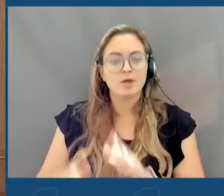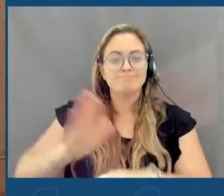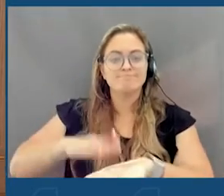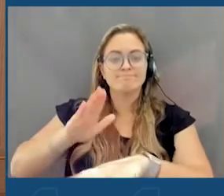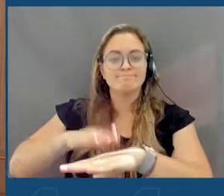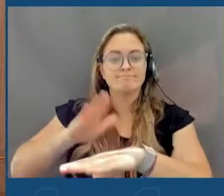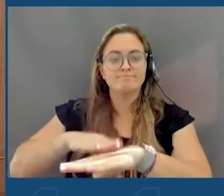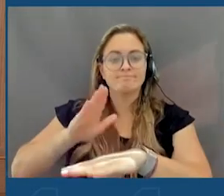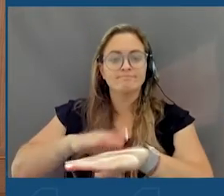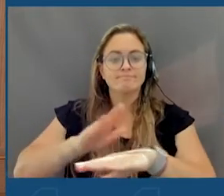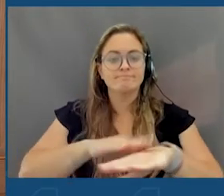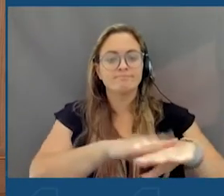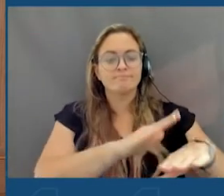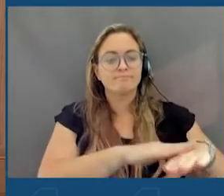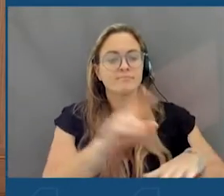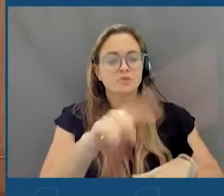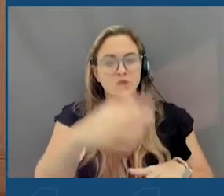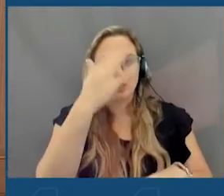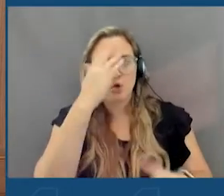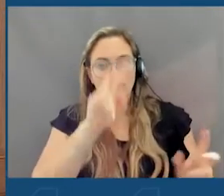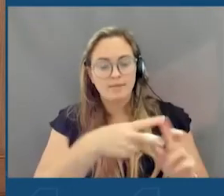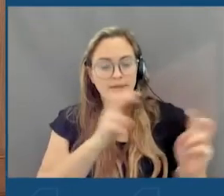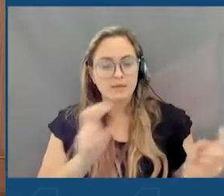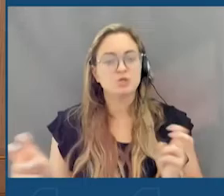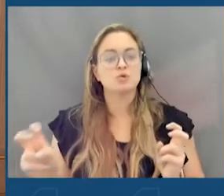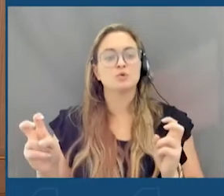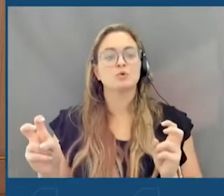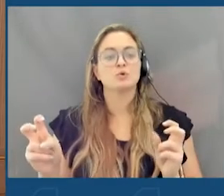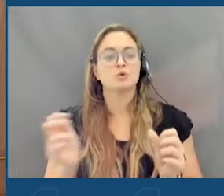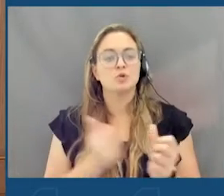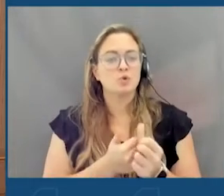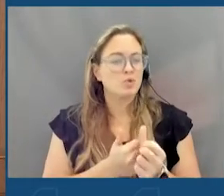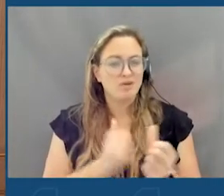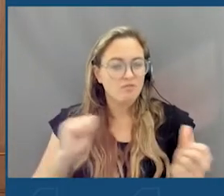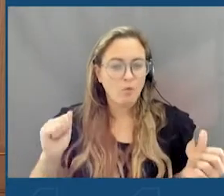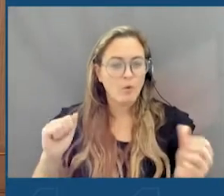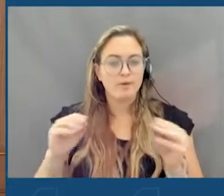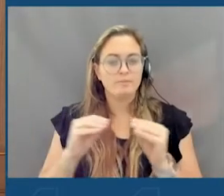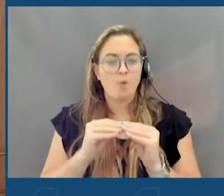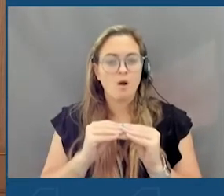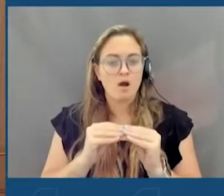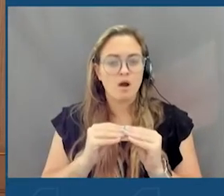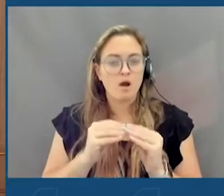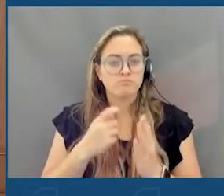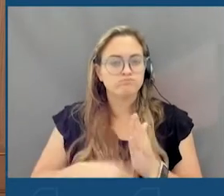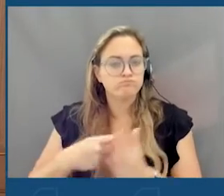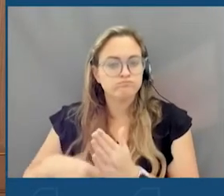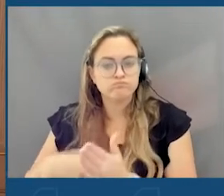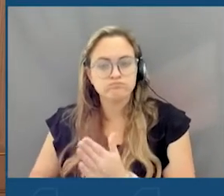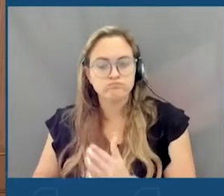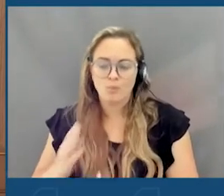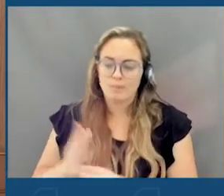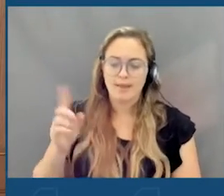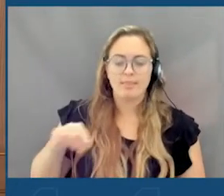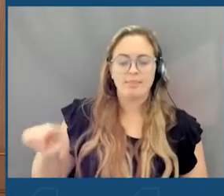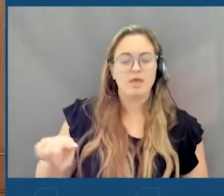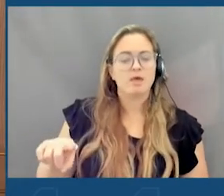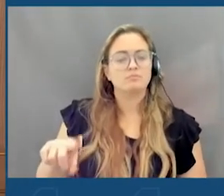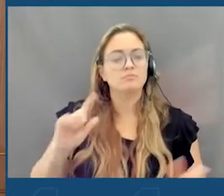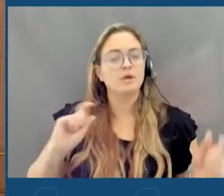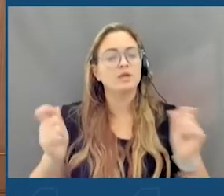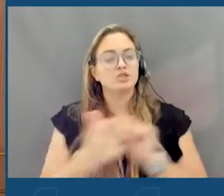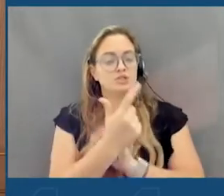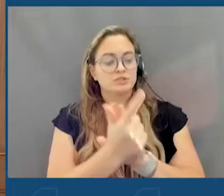make buyers and lenders aware of the issues, to avoid further transactions, so it protects them, and it makes changes to the